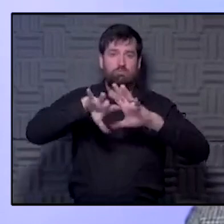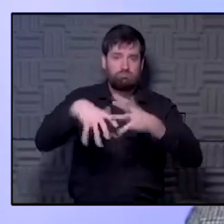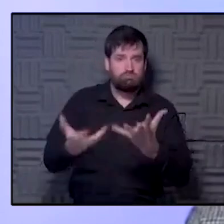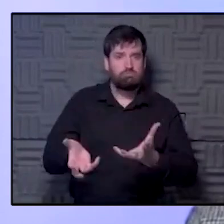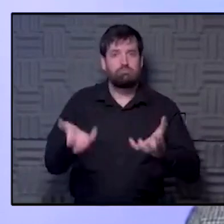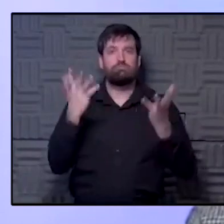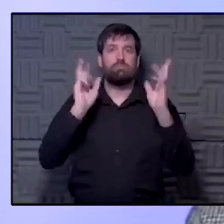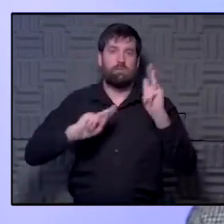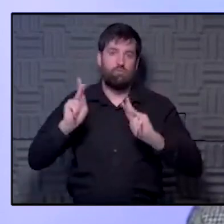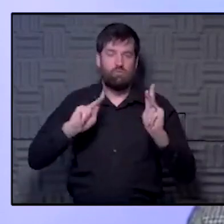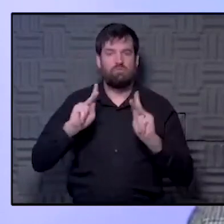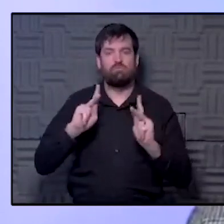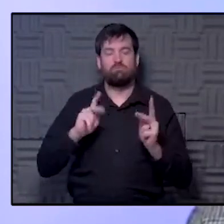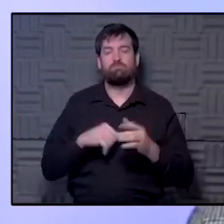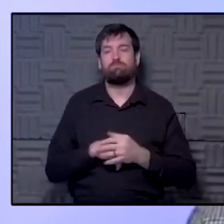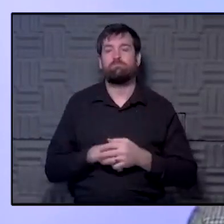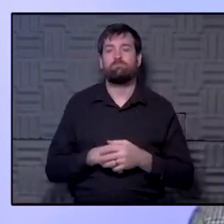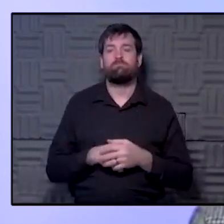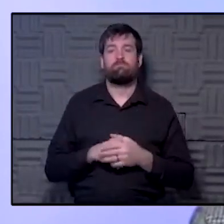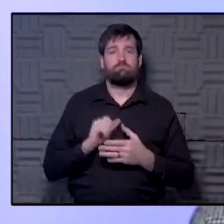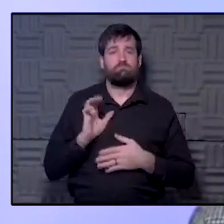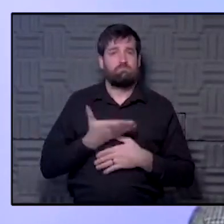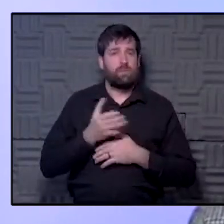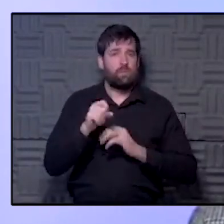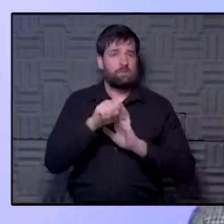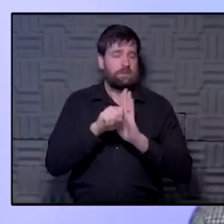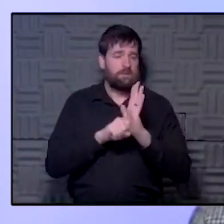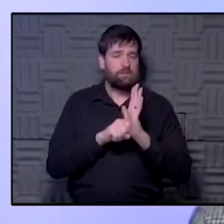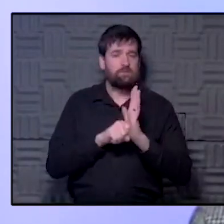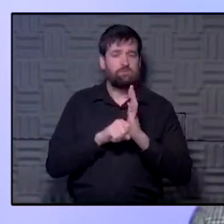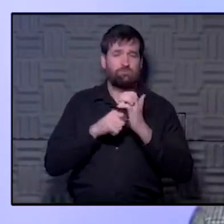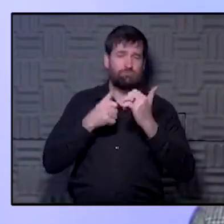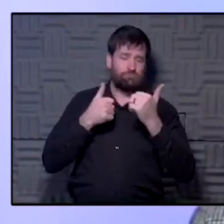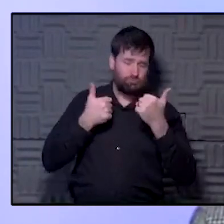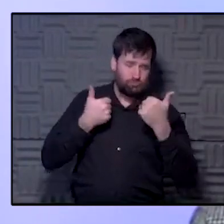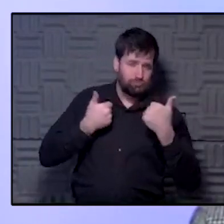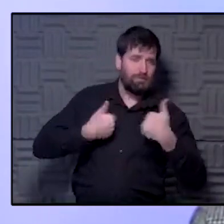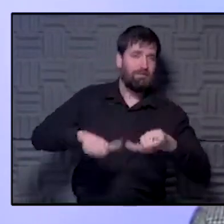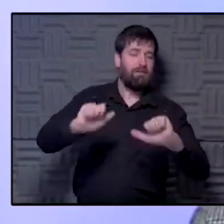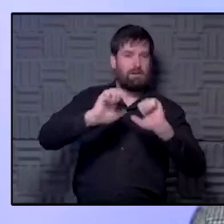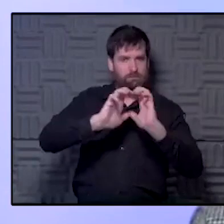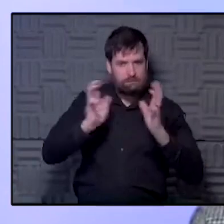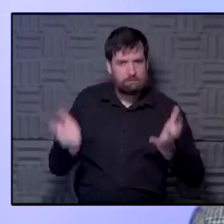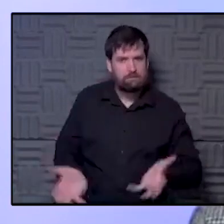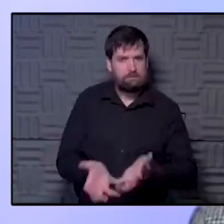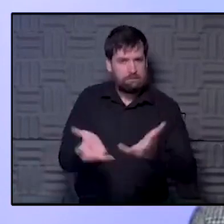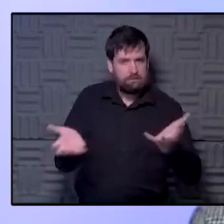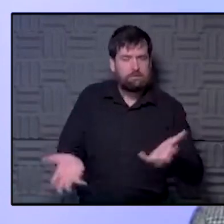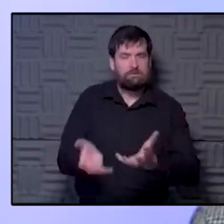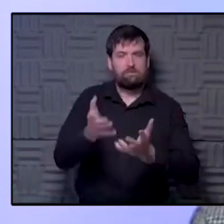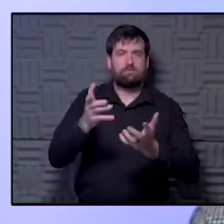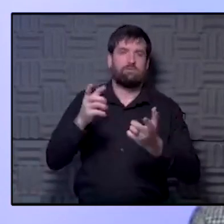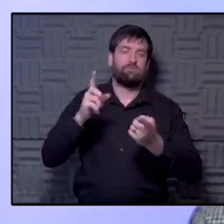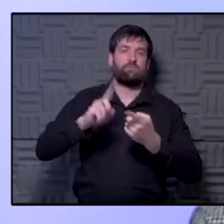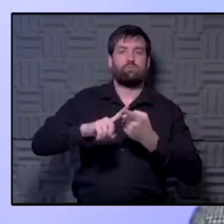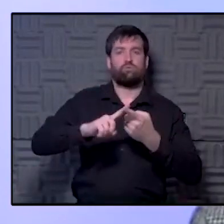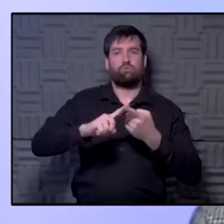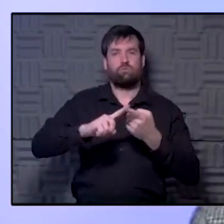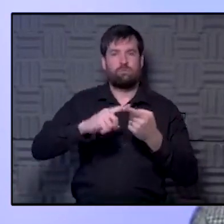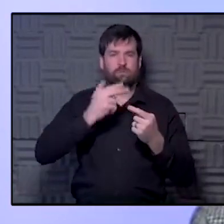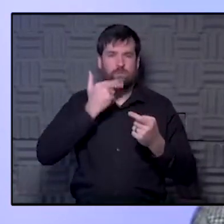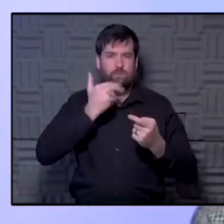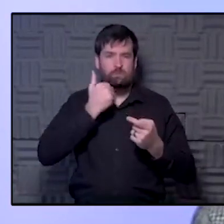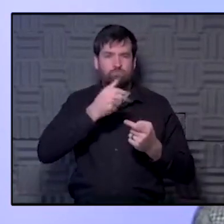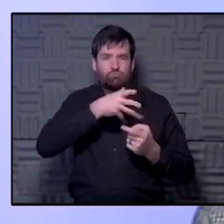your initial bolus. I do think our state tried pretty hard to push vaccine out to very small rural